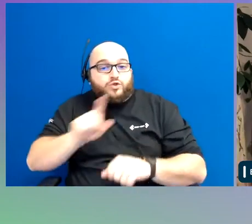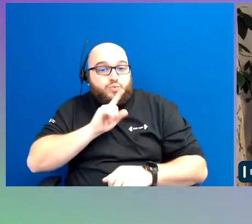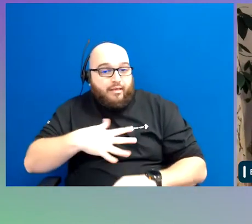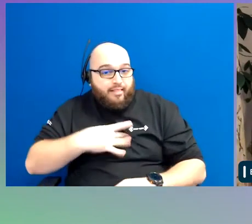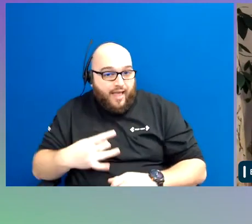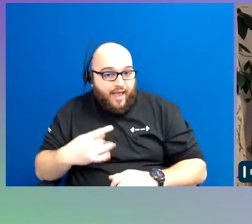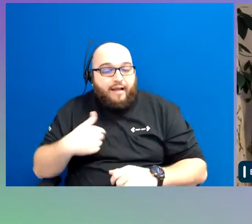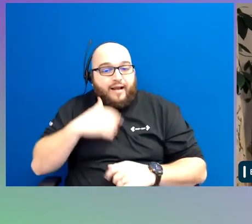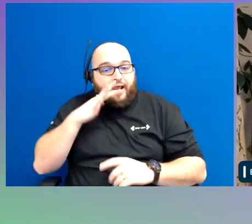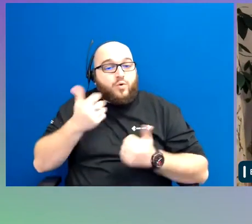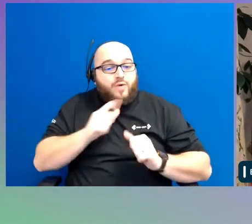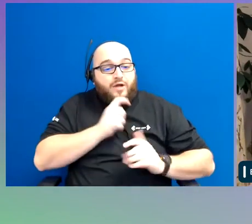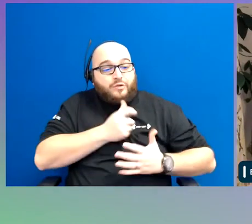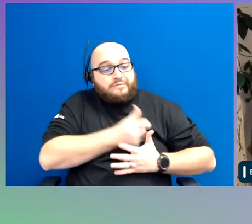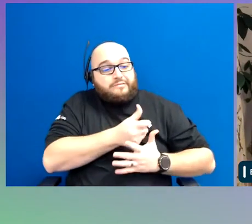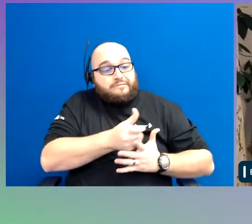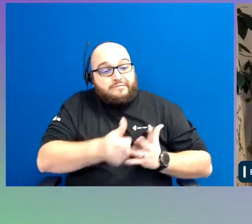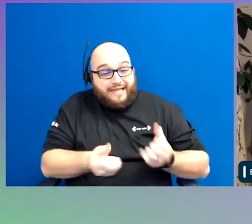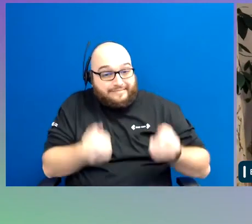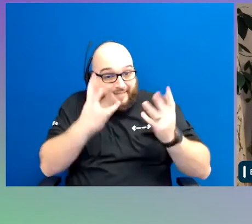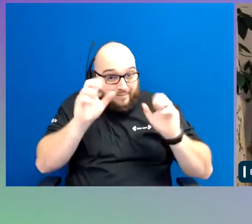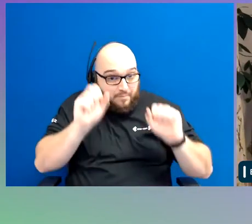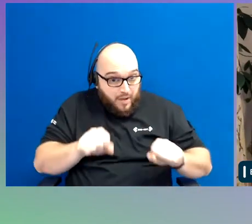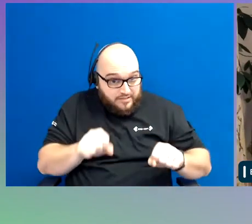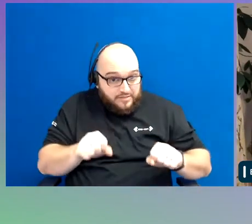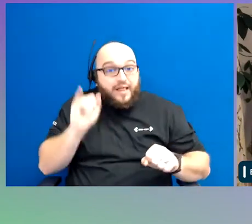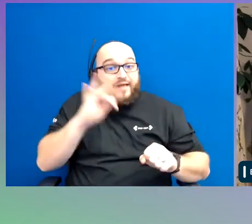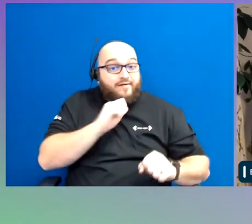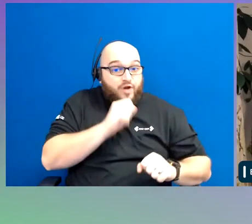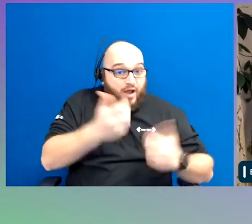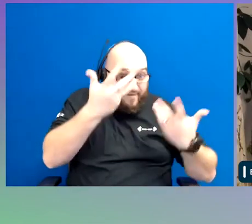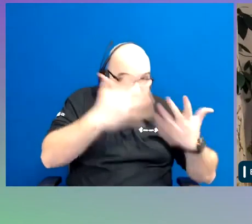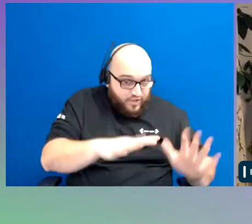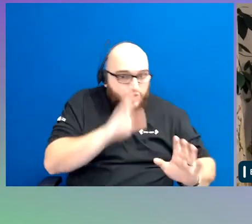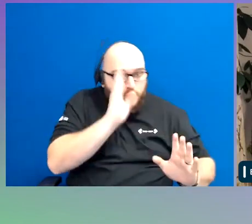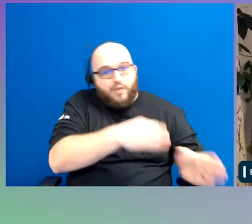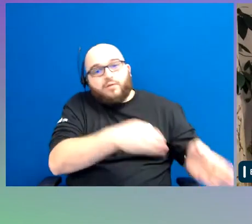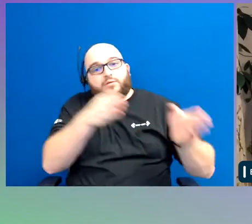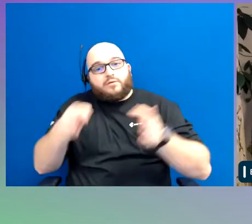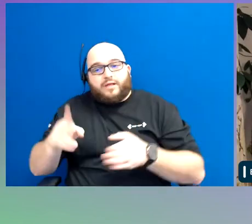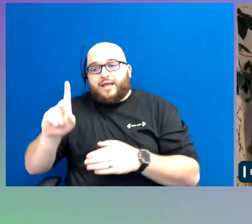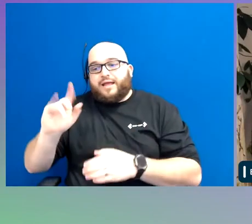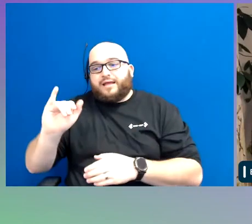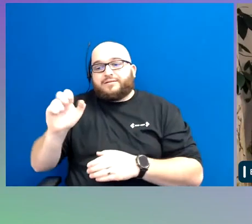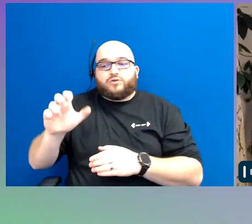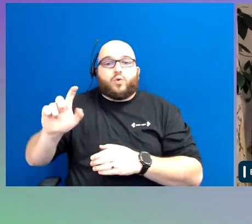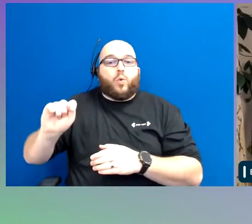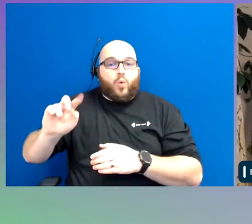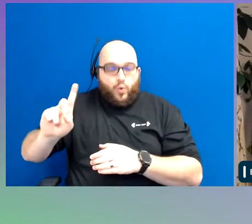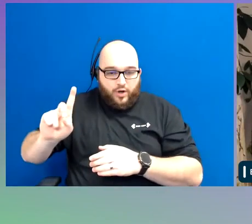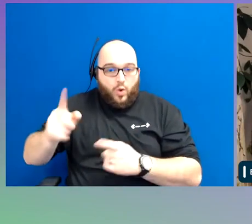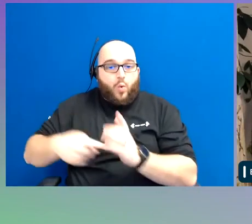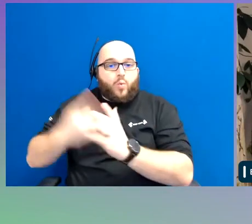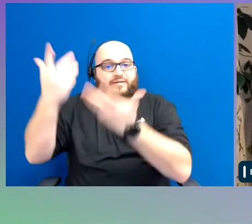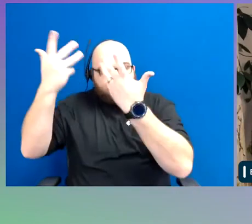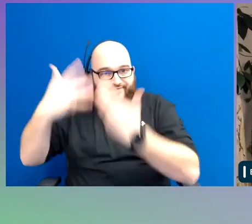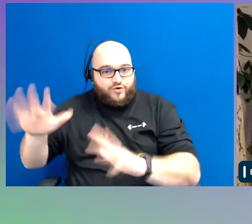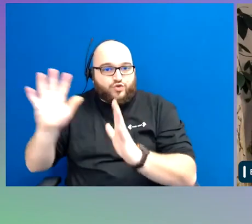continue the conversation on Discord afterward as well. Okay, first question, Erik.